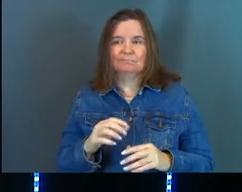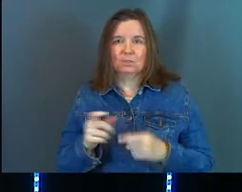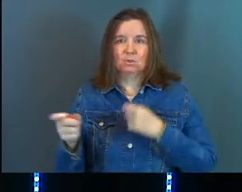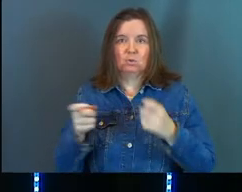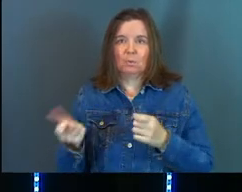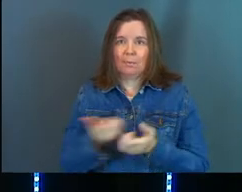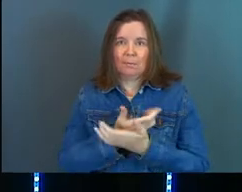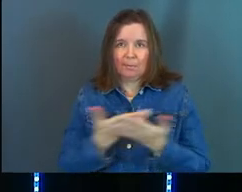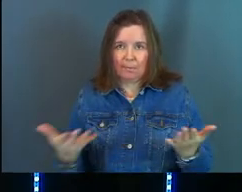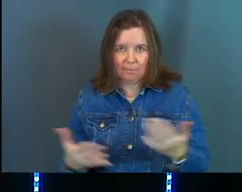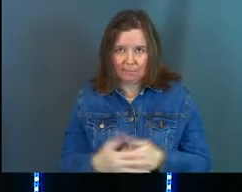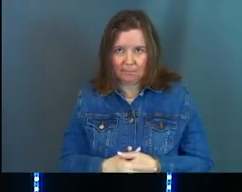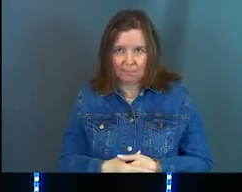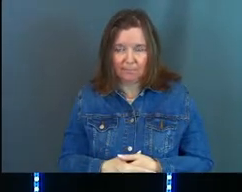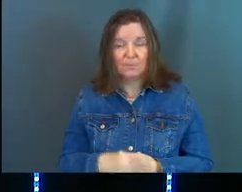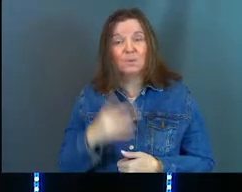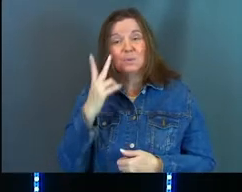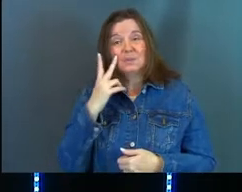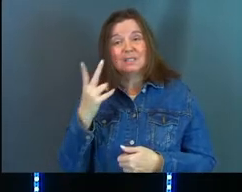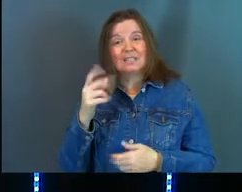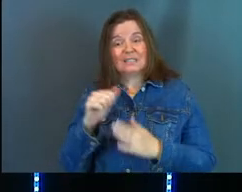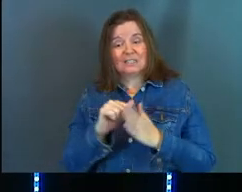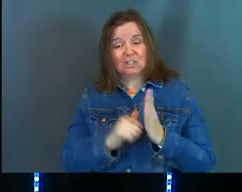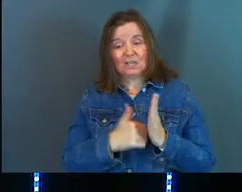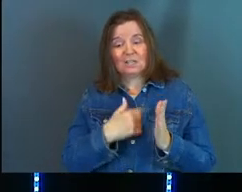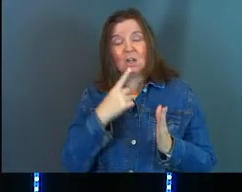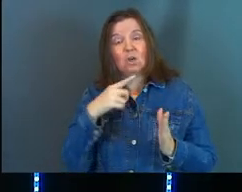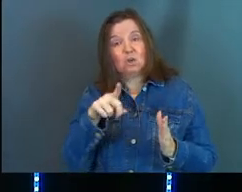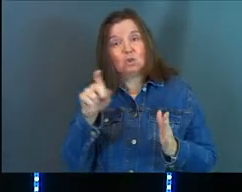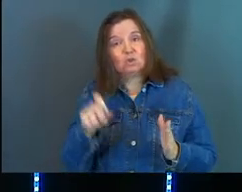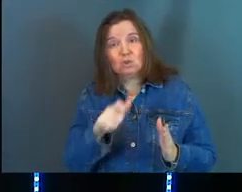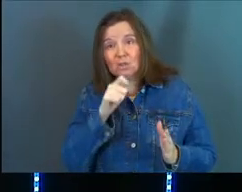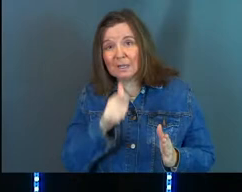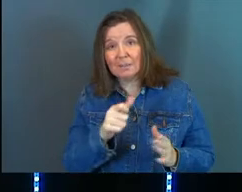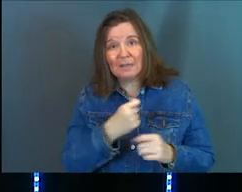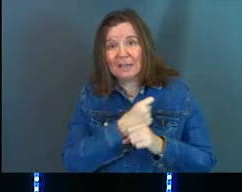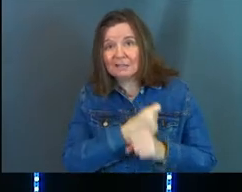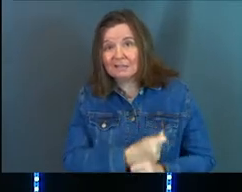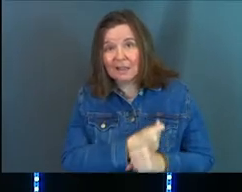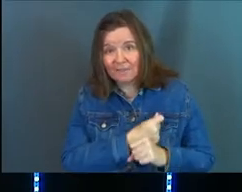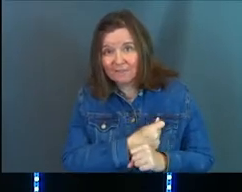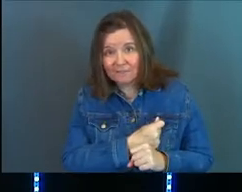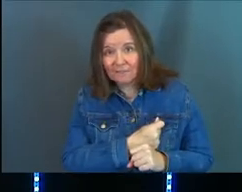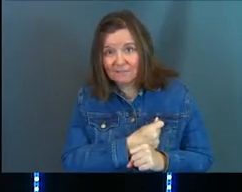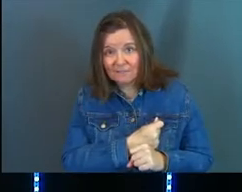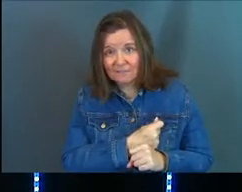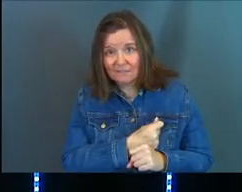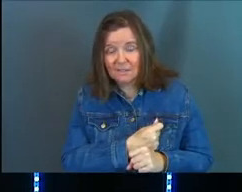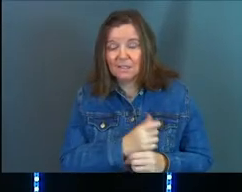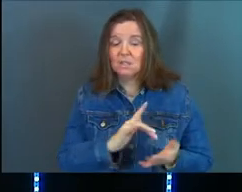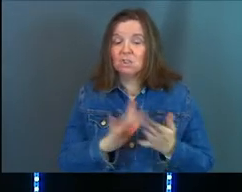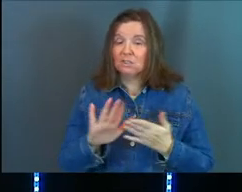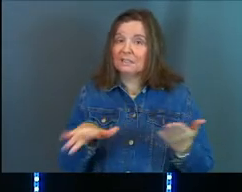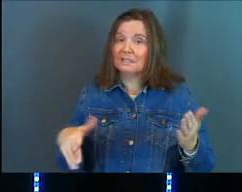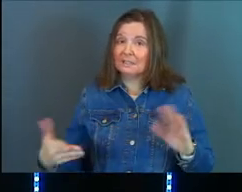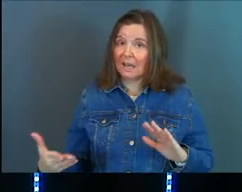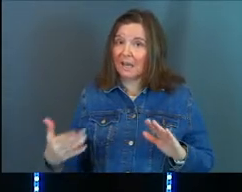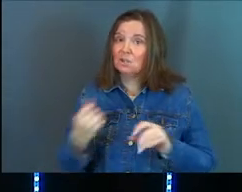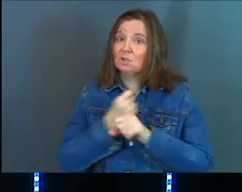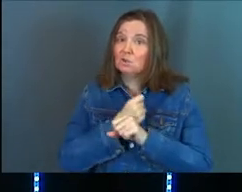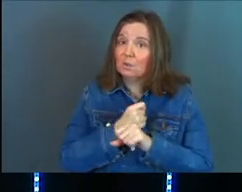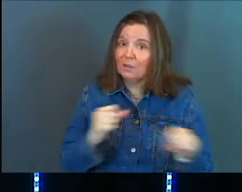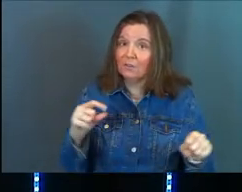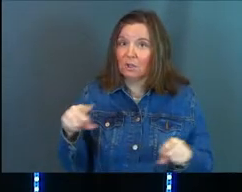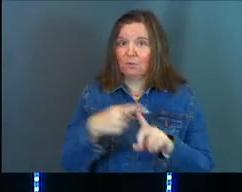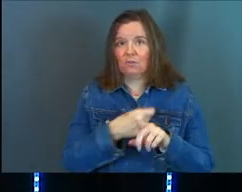anything. Do you see his agenda here? He's like, you shouldn't be a slave. Jesus died to